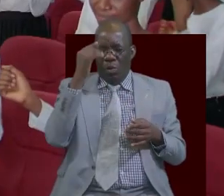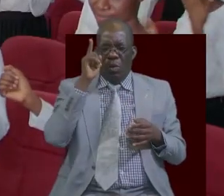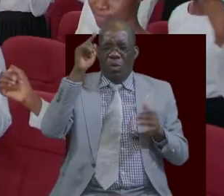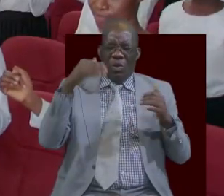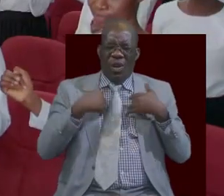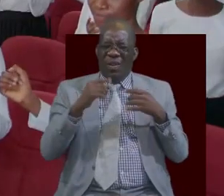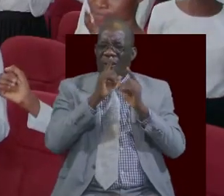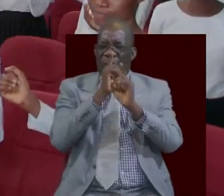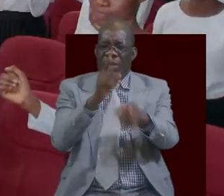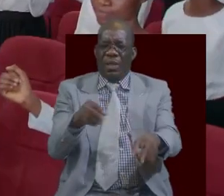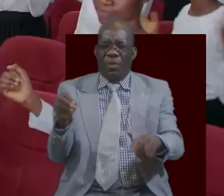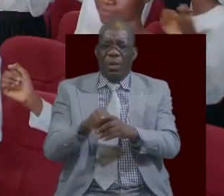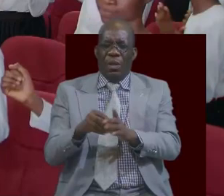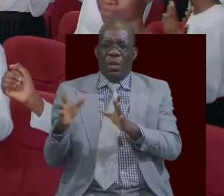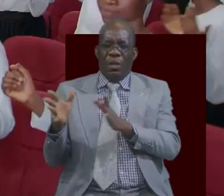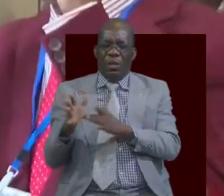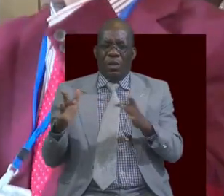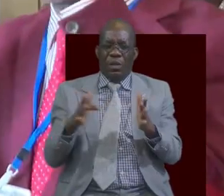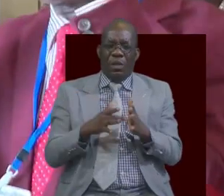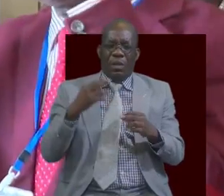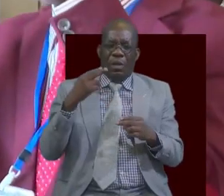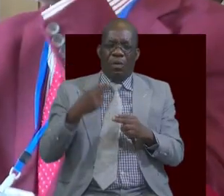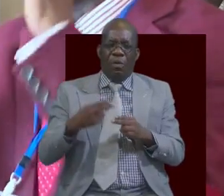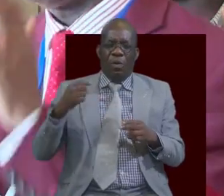Jesus' name we pray.